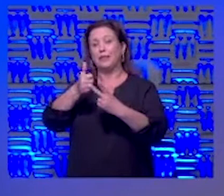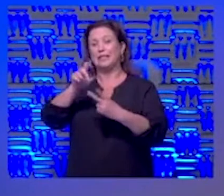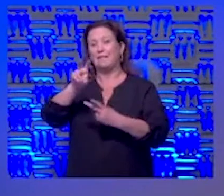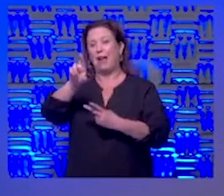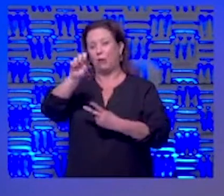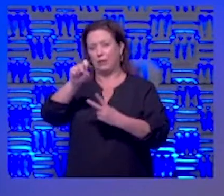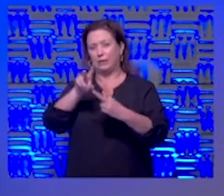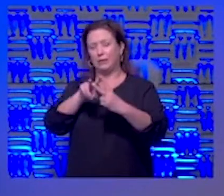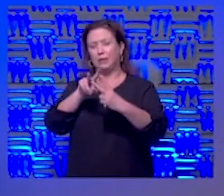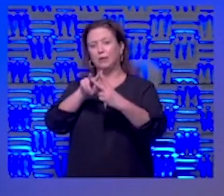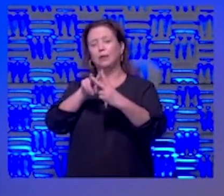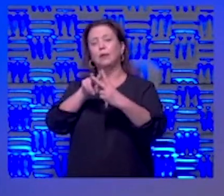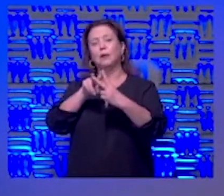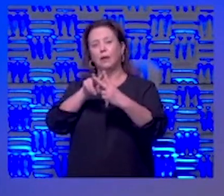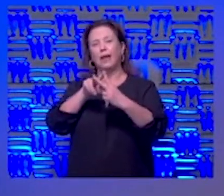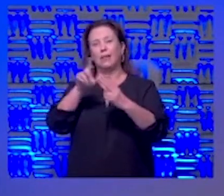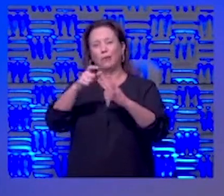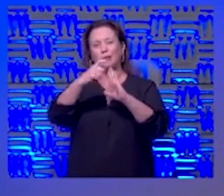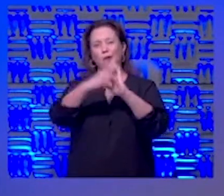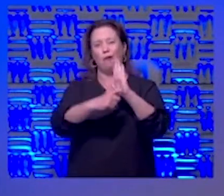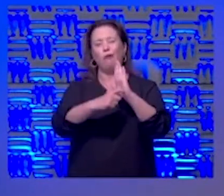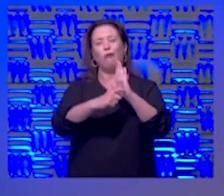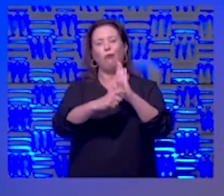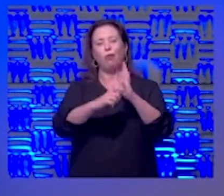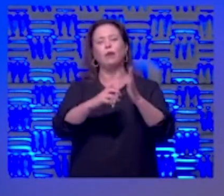There was a position paper by